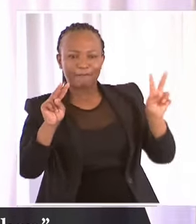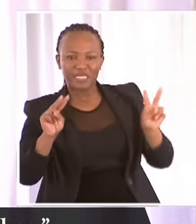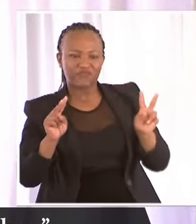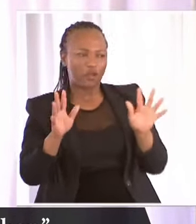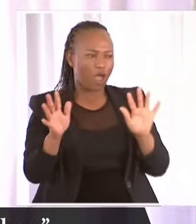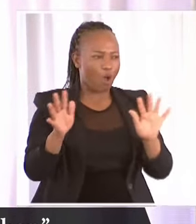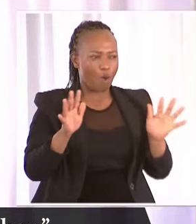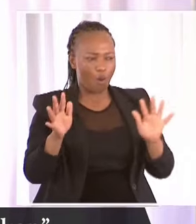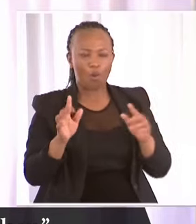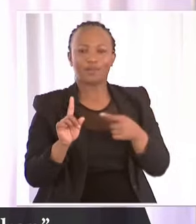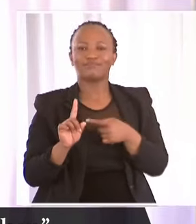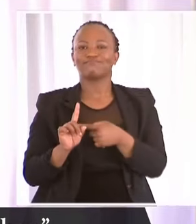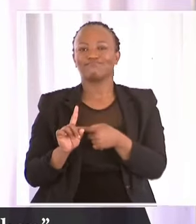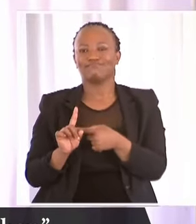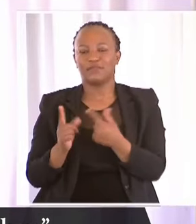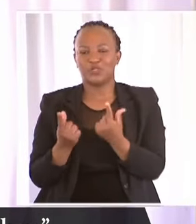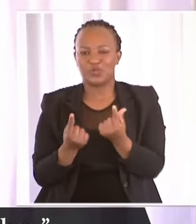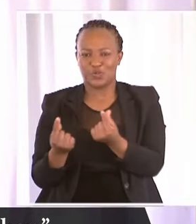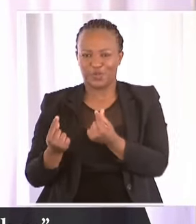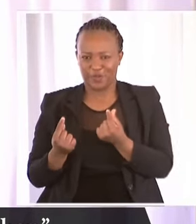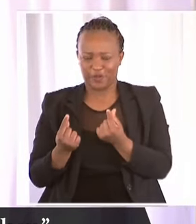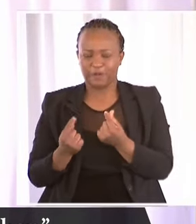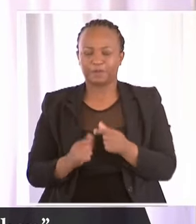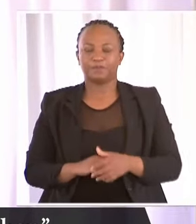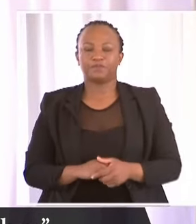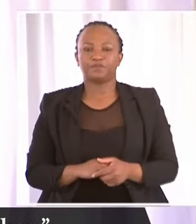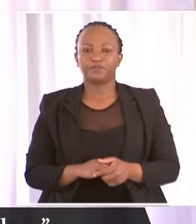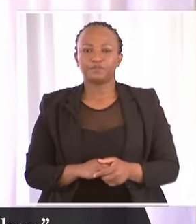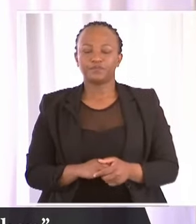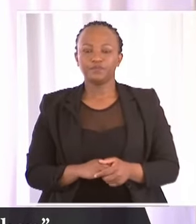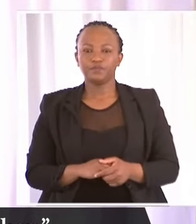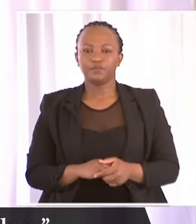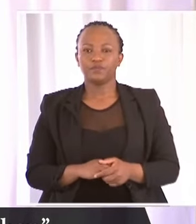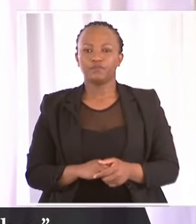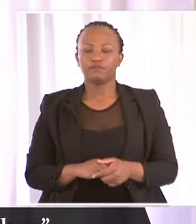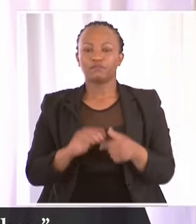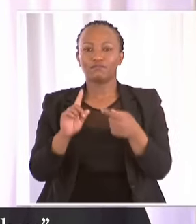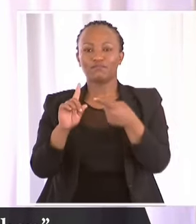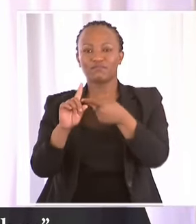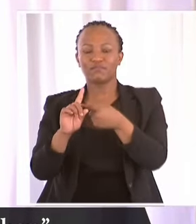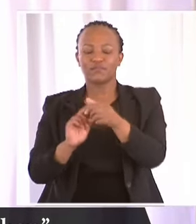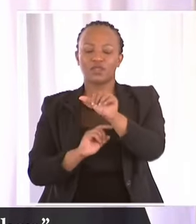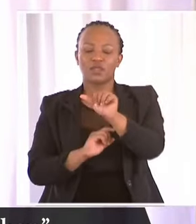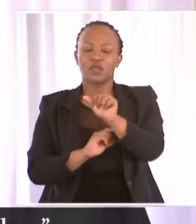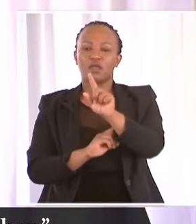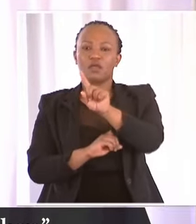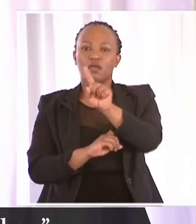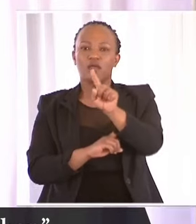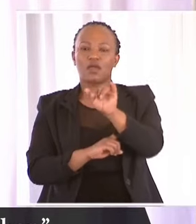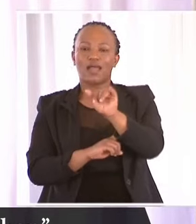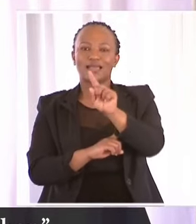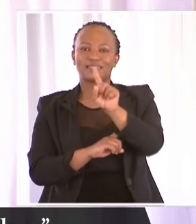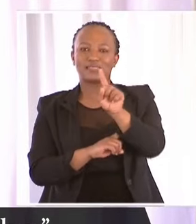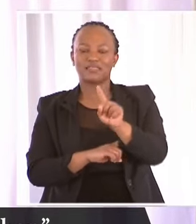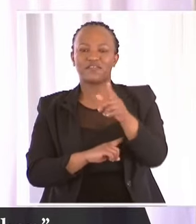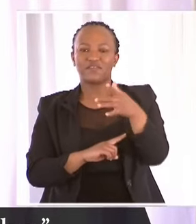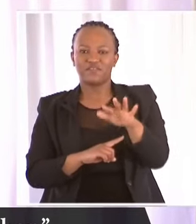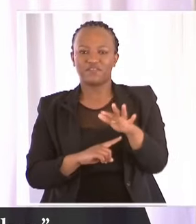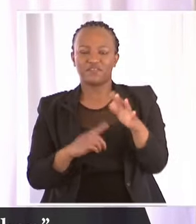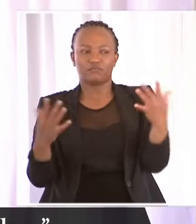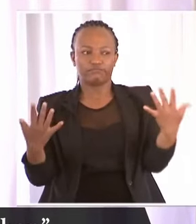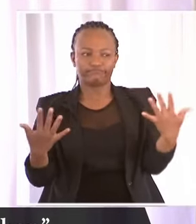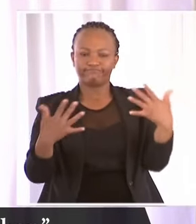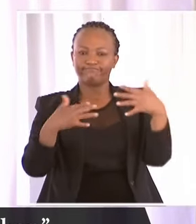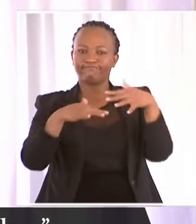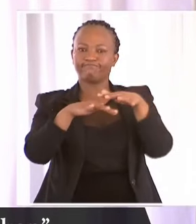Comrade Aziz's leadership ensured that the reintegration of our country would be based into the